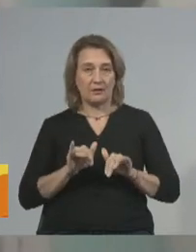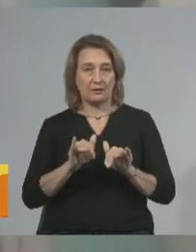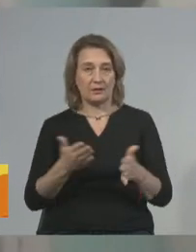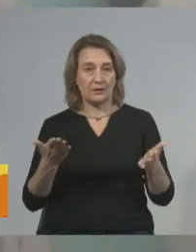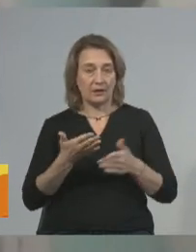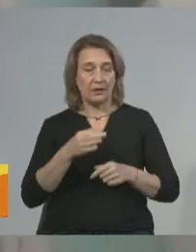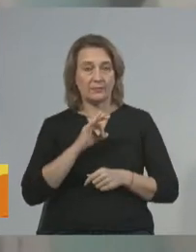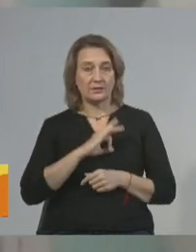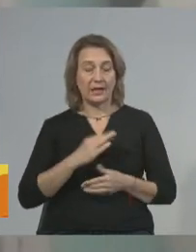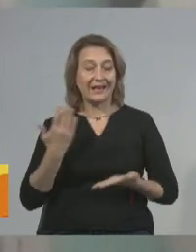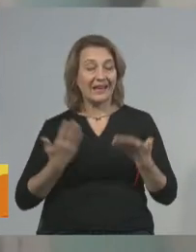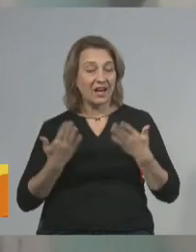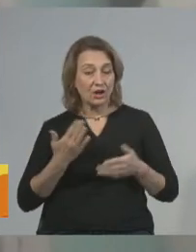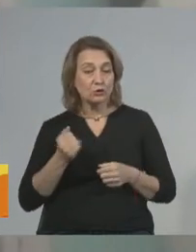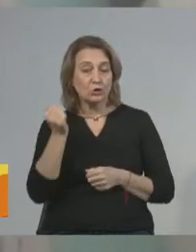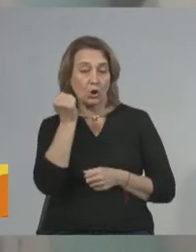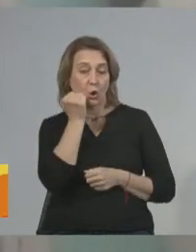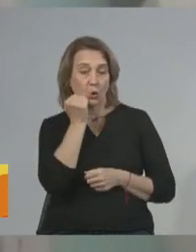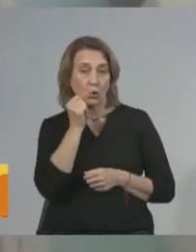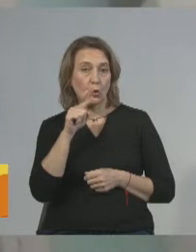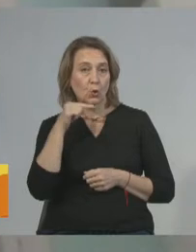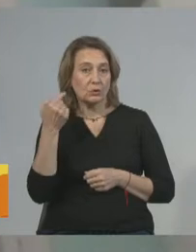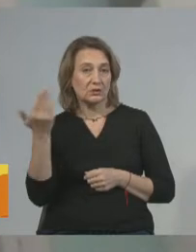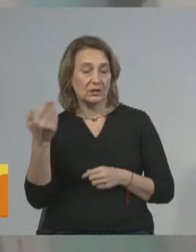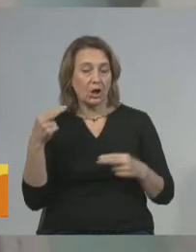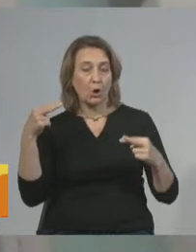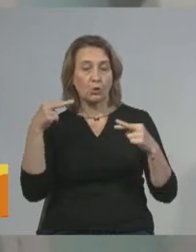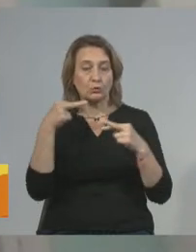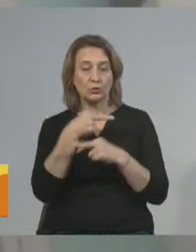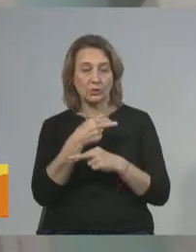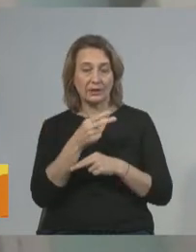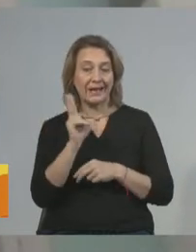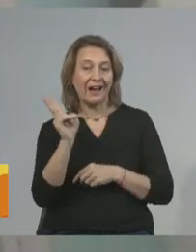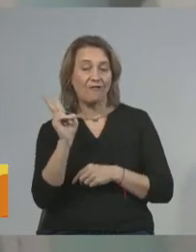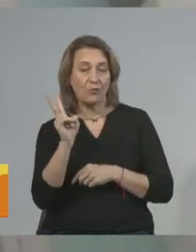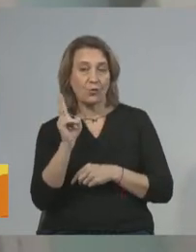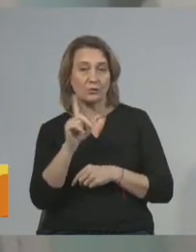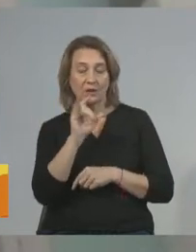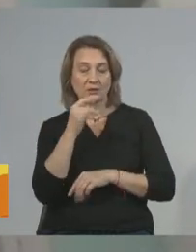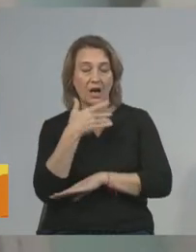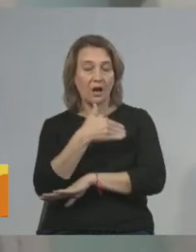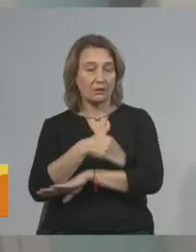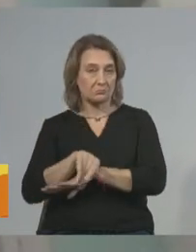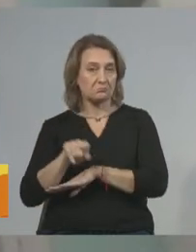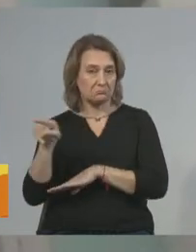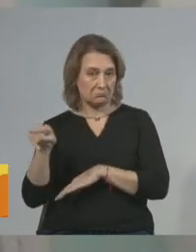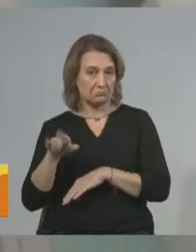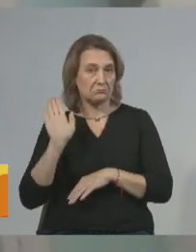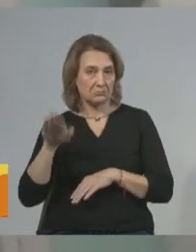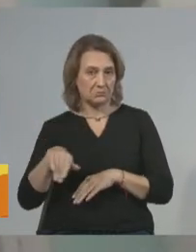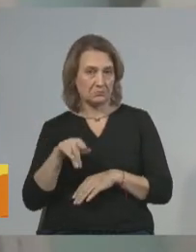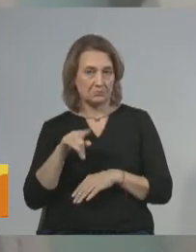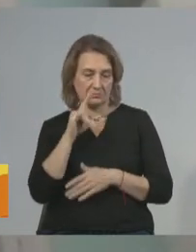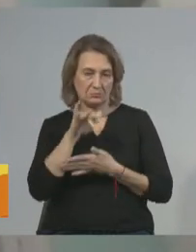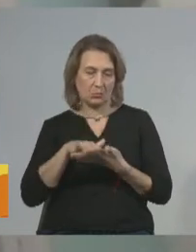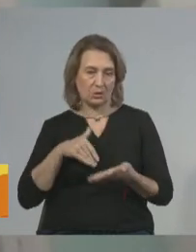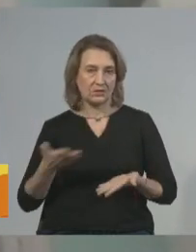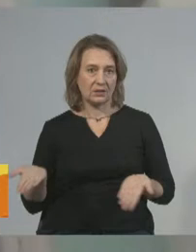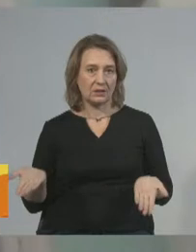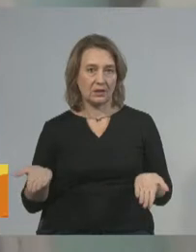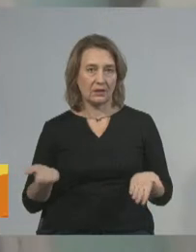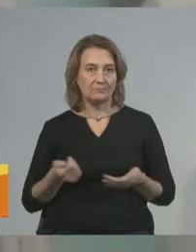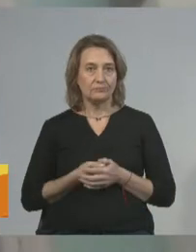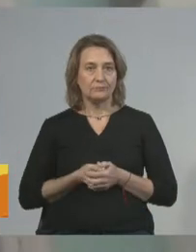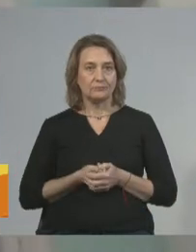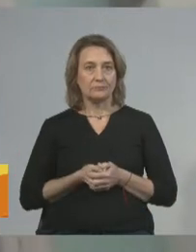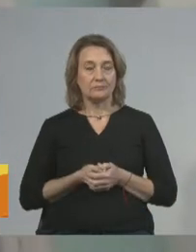then they get away with it time after time after time that you can shoot down mh17 and for the